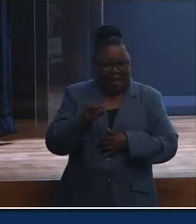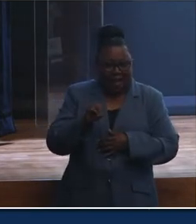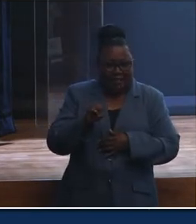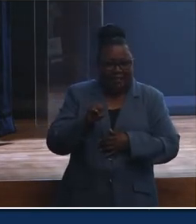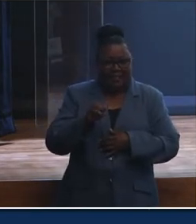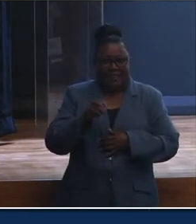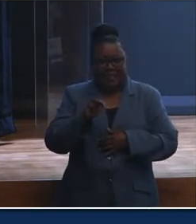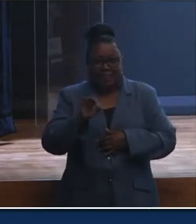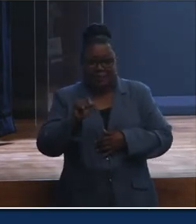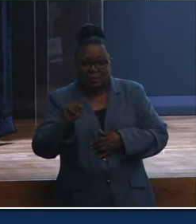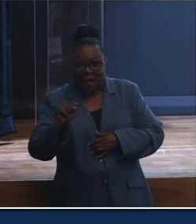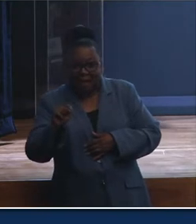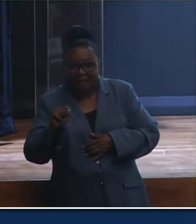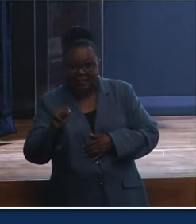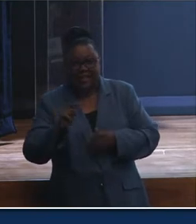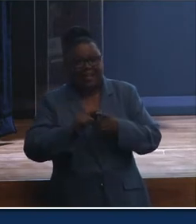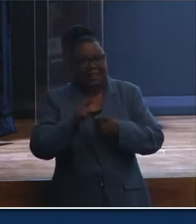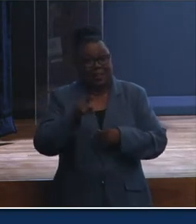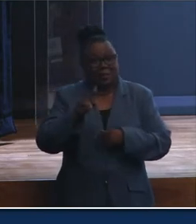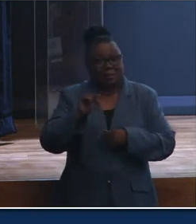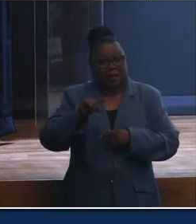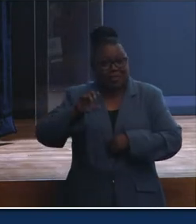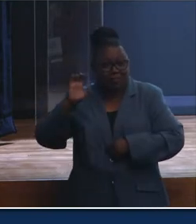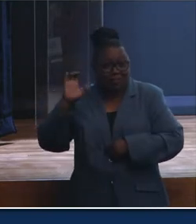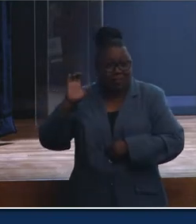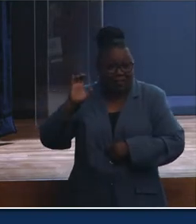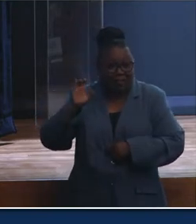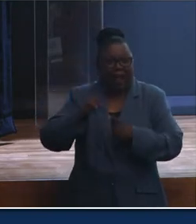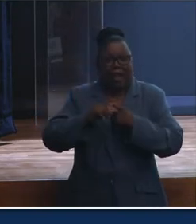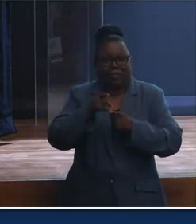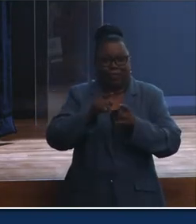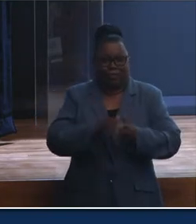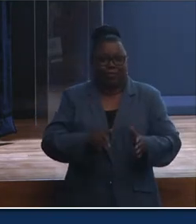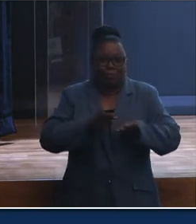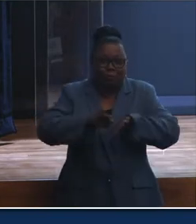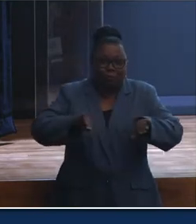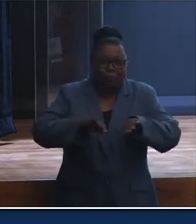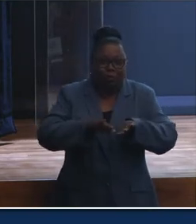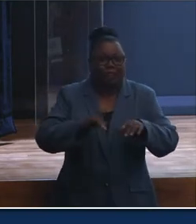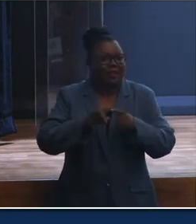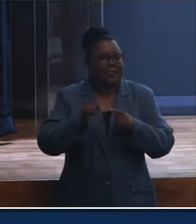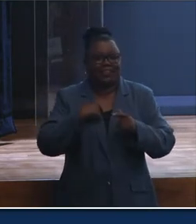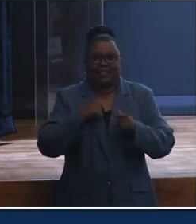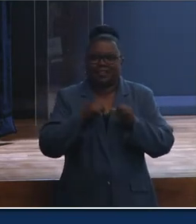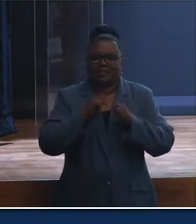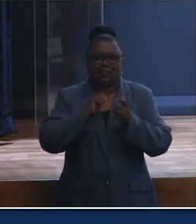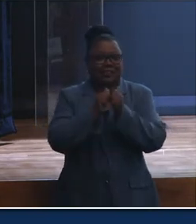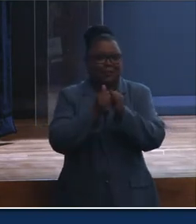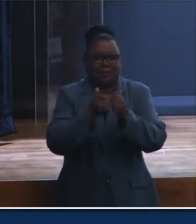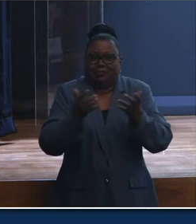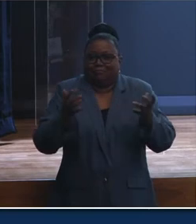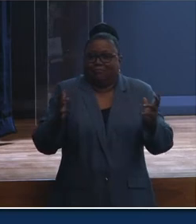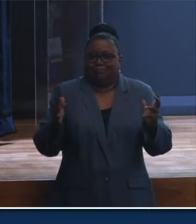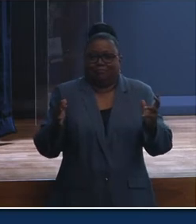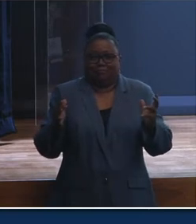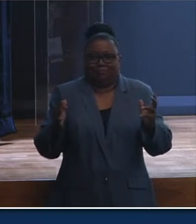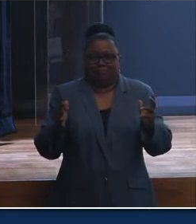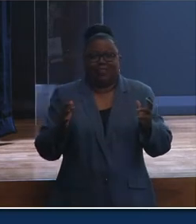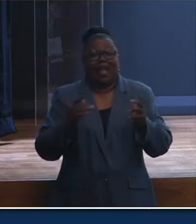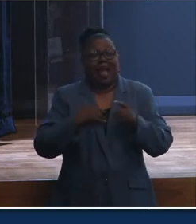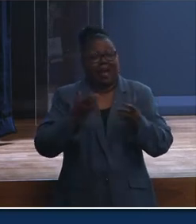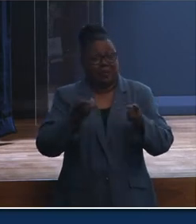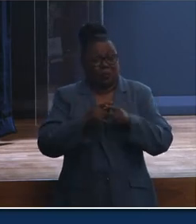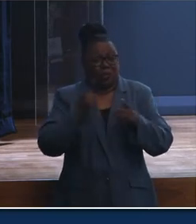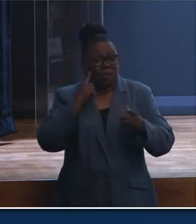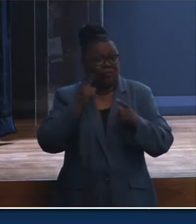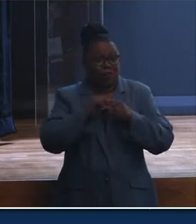the mat, the pitch, in the pool, and just to compete. As we'll